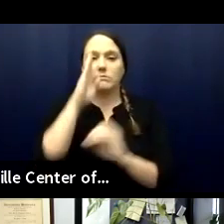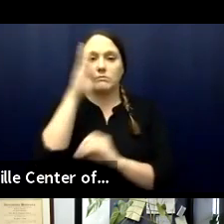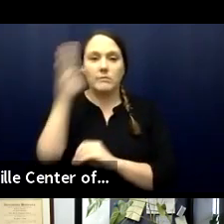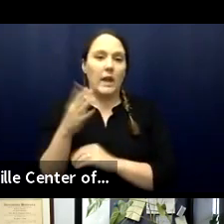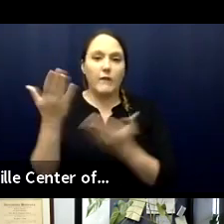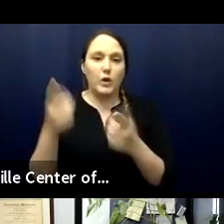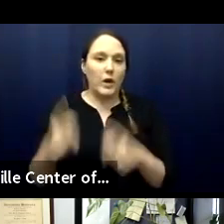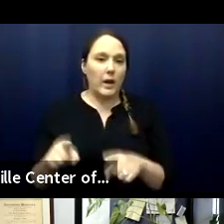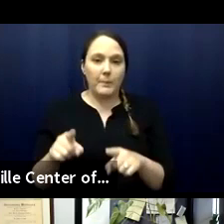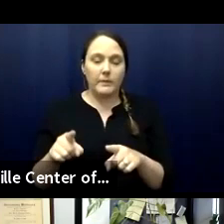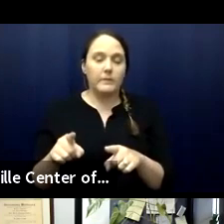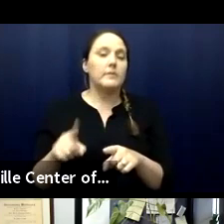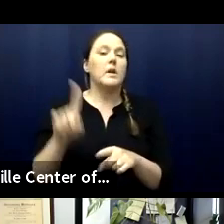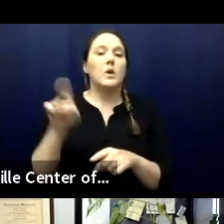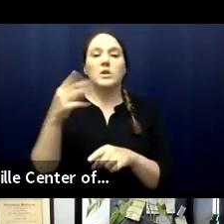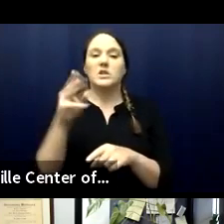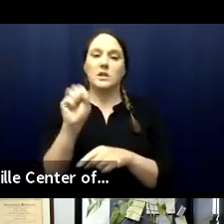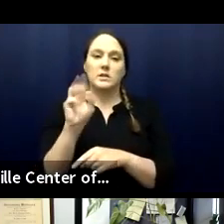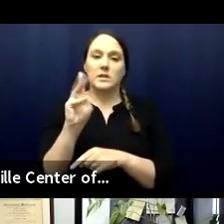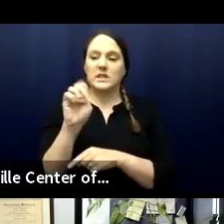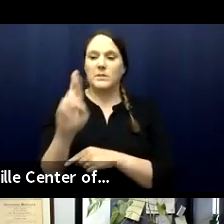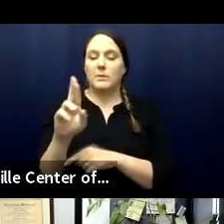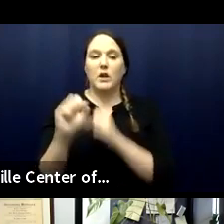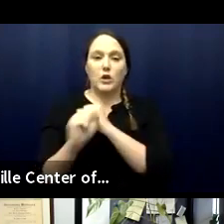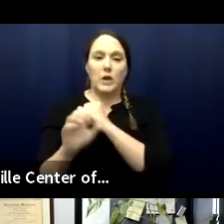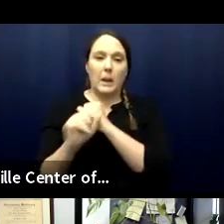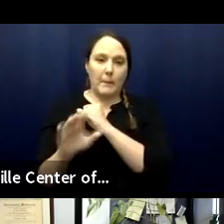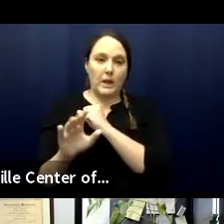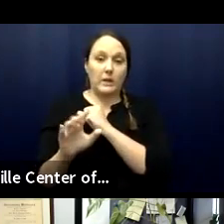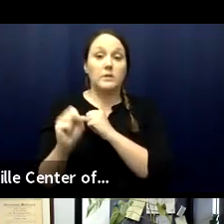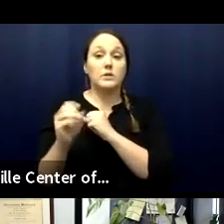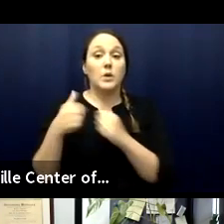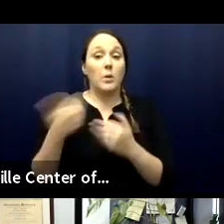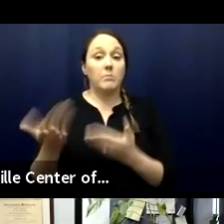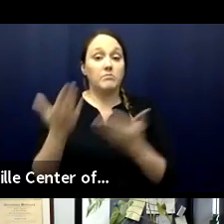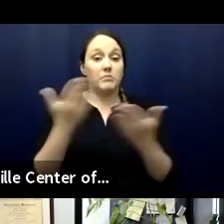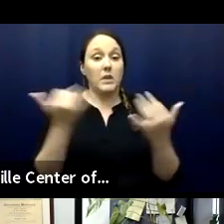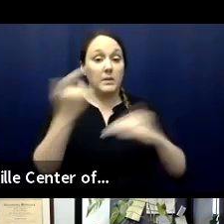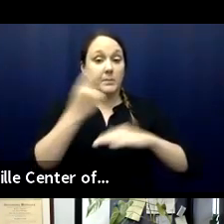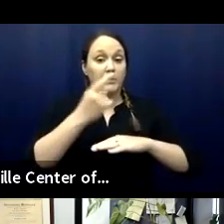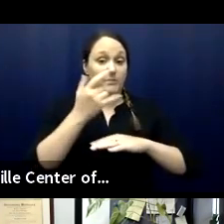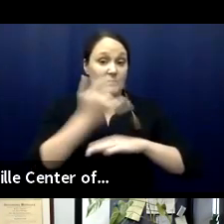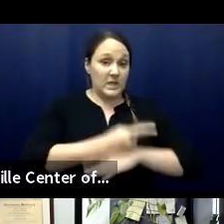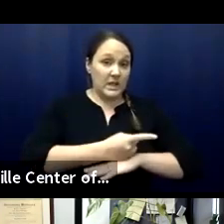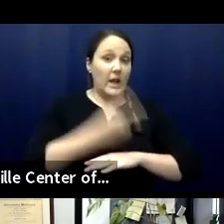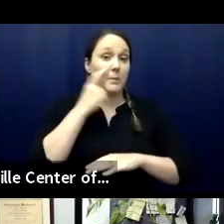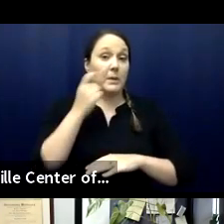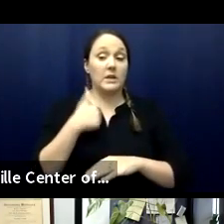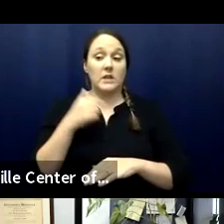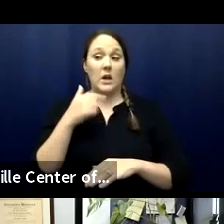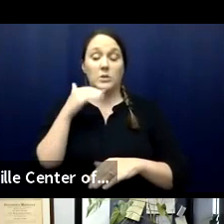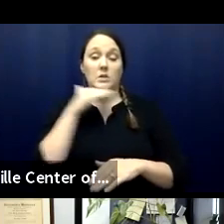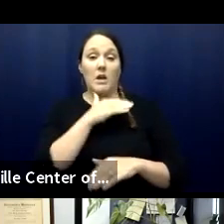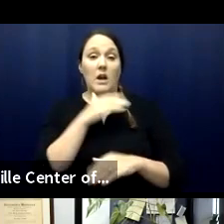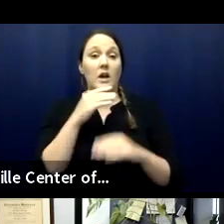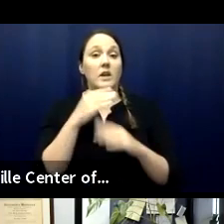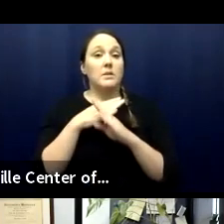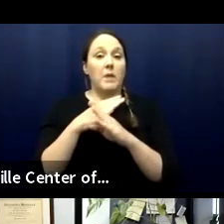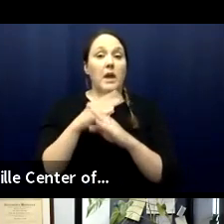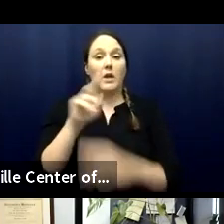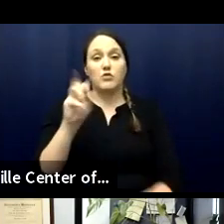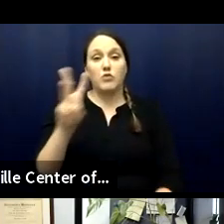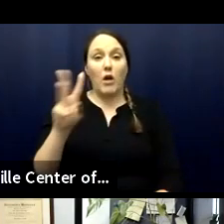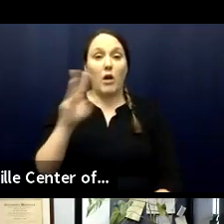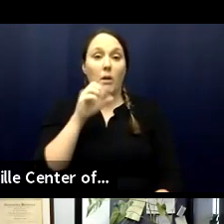campaign. So I bring this to your attention today, knowing that I was lied to further his agenda to ban raw milk. And I want to